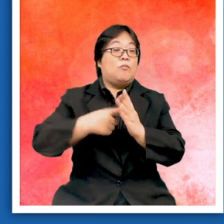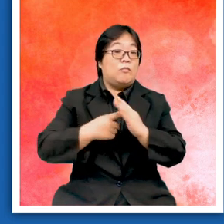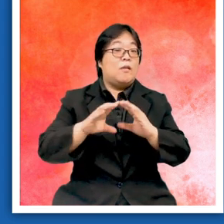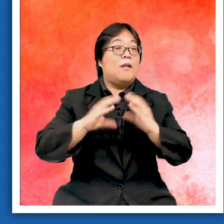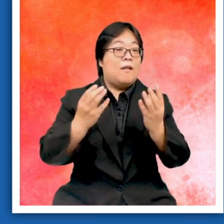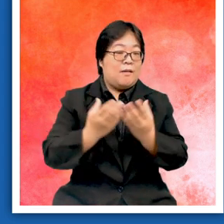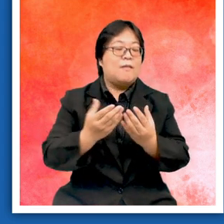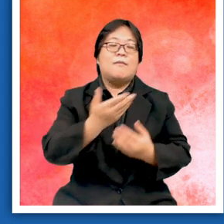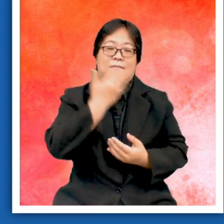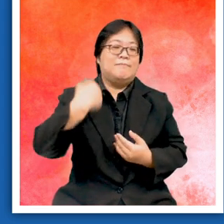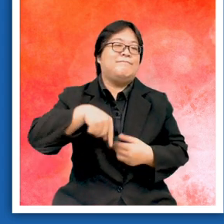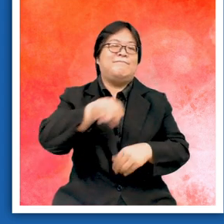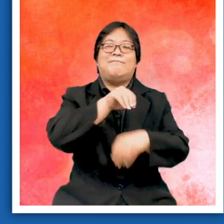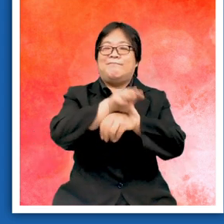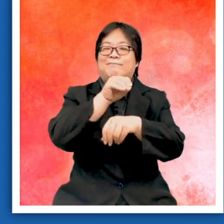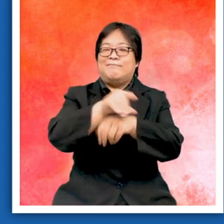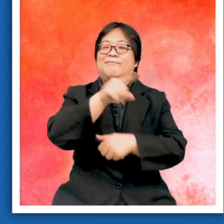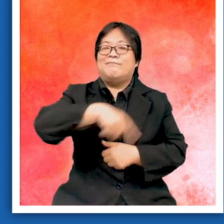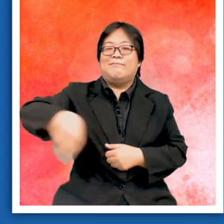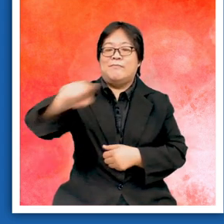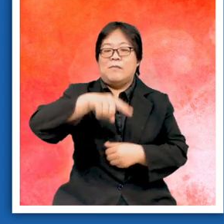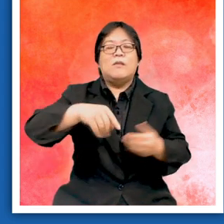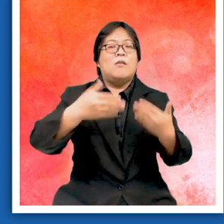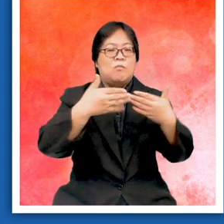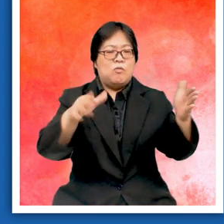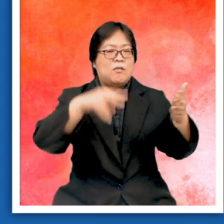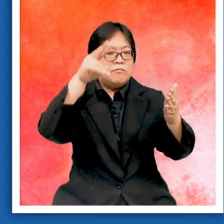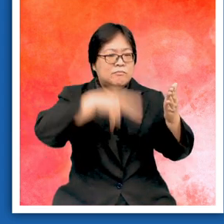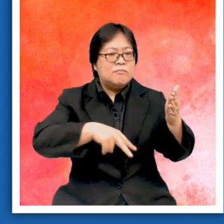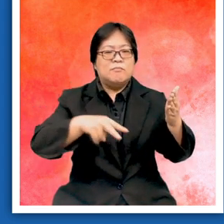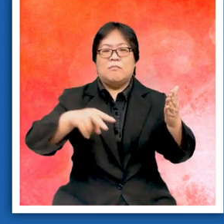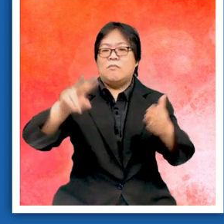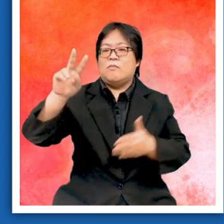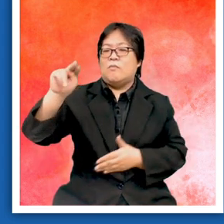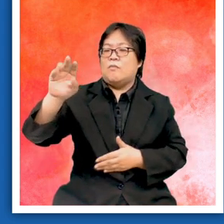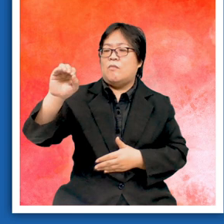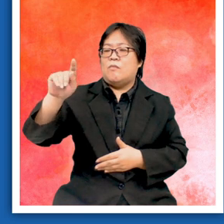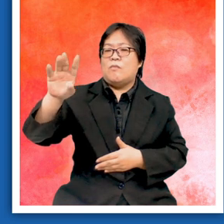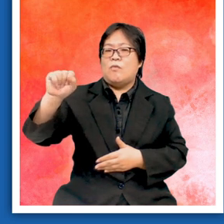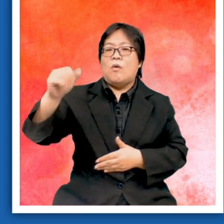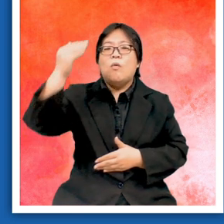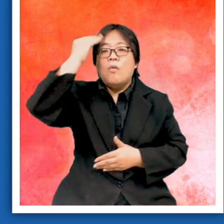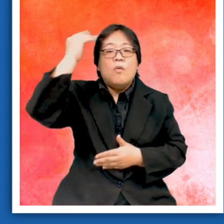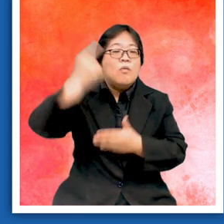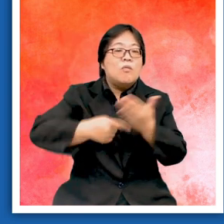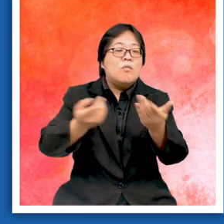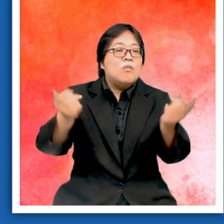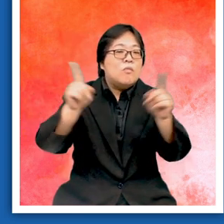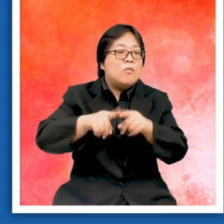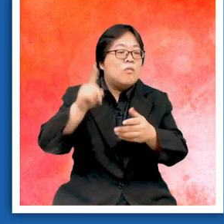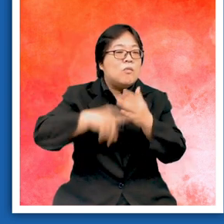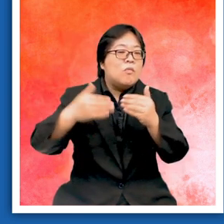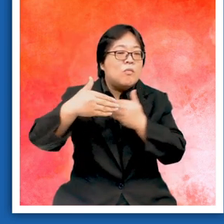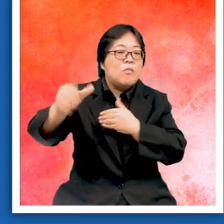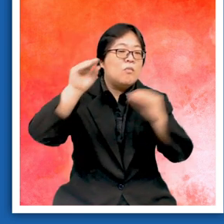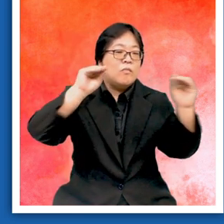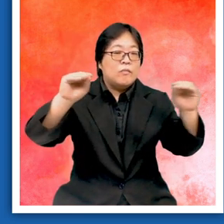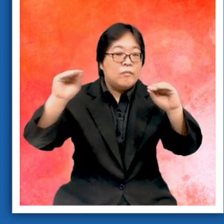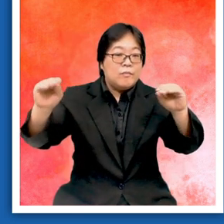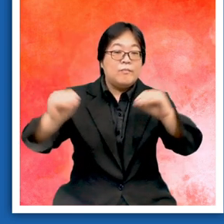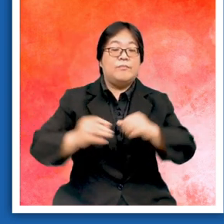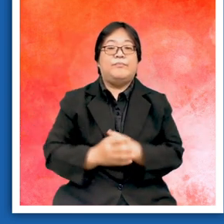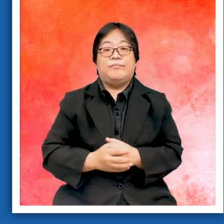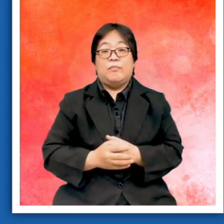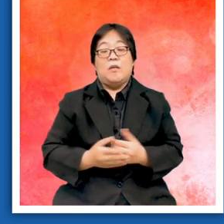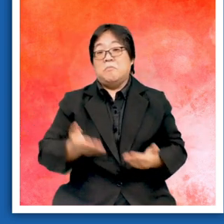is advisable for you to read through the lecture notes so that you know what's going on during the lecture. And